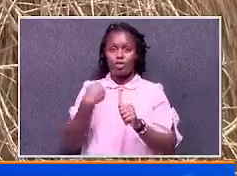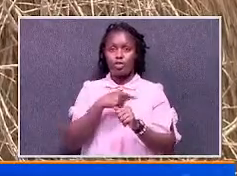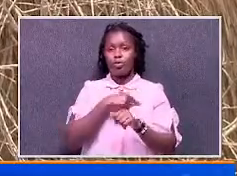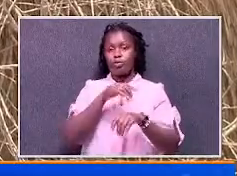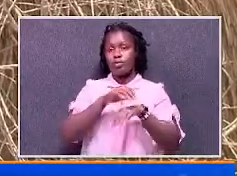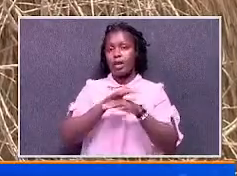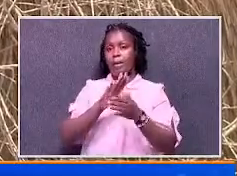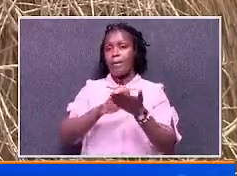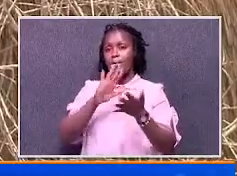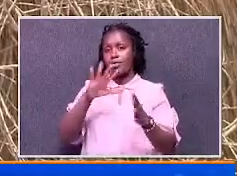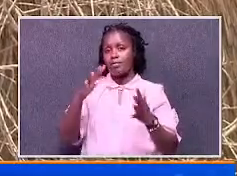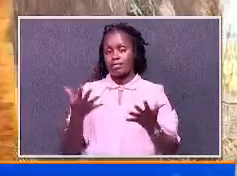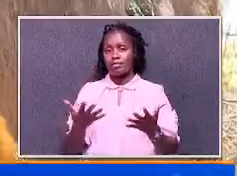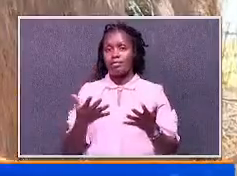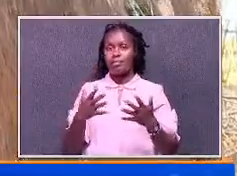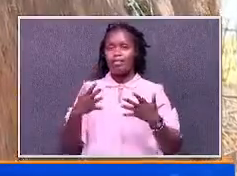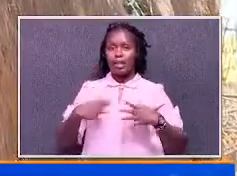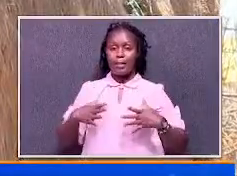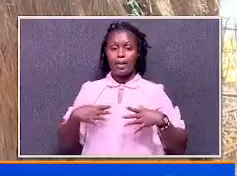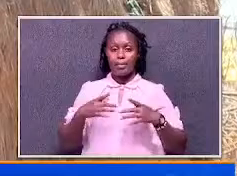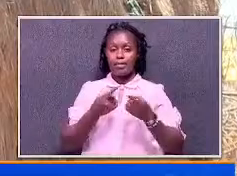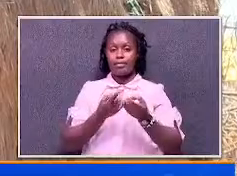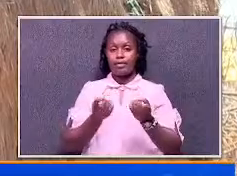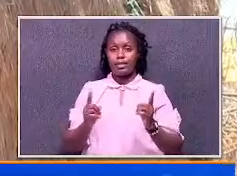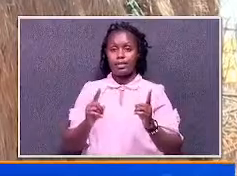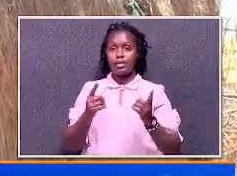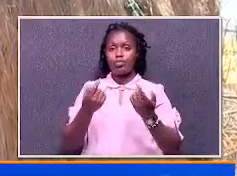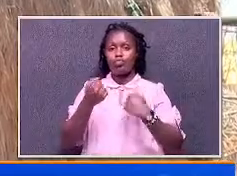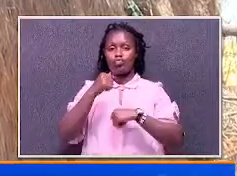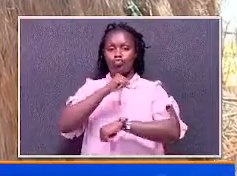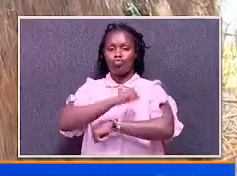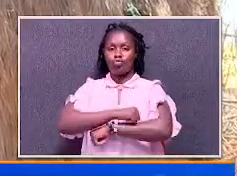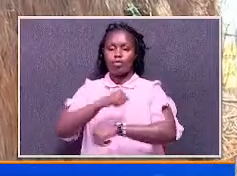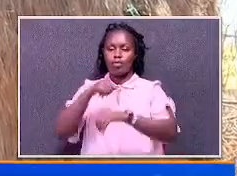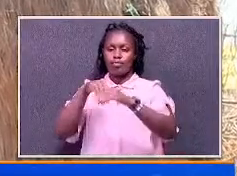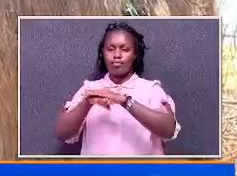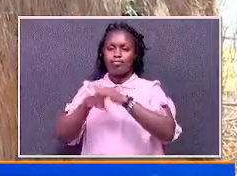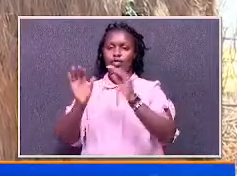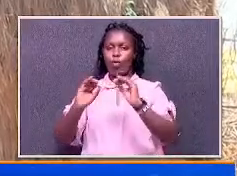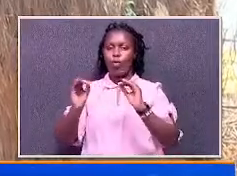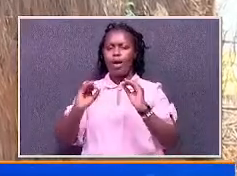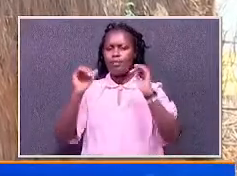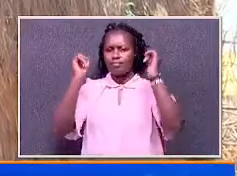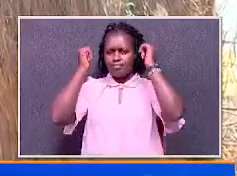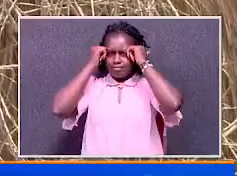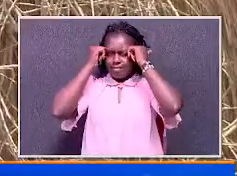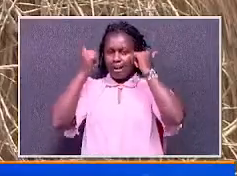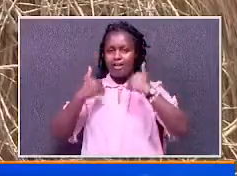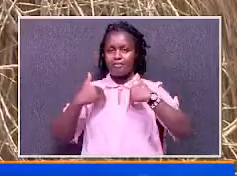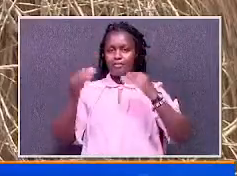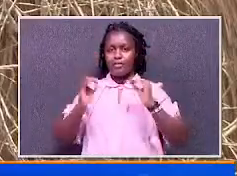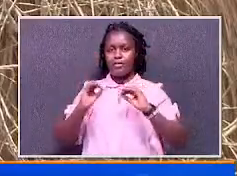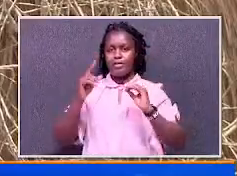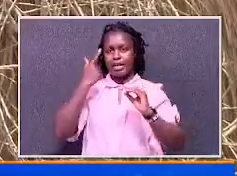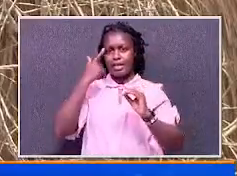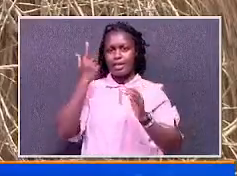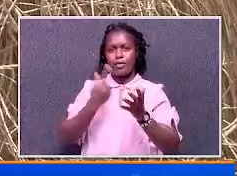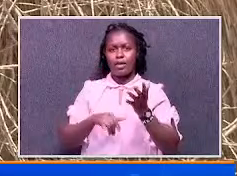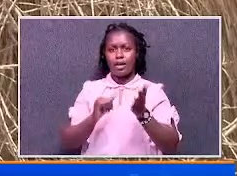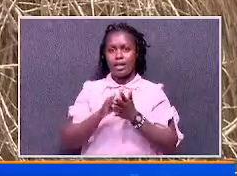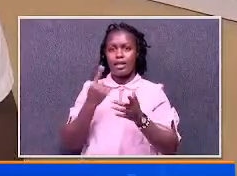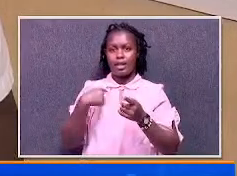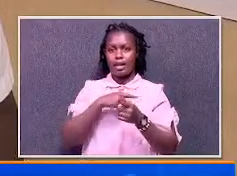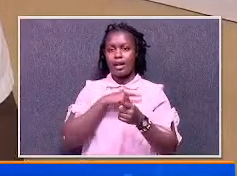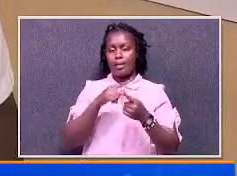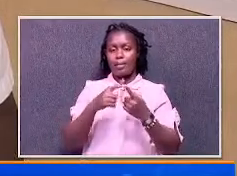ni huku watu hawajaenda shule sana. So wanafikiria mimi tundo na kulia